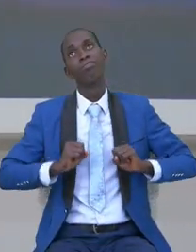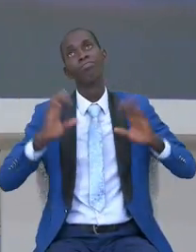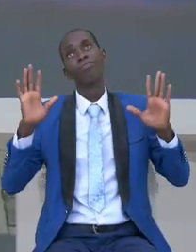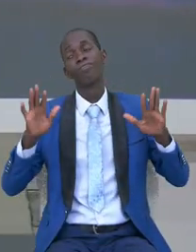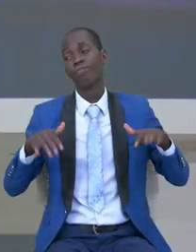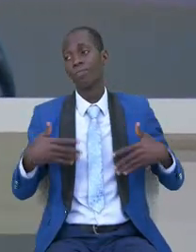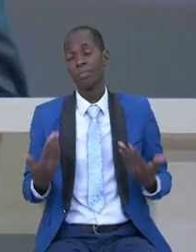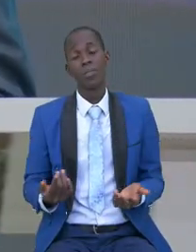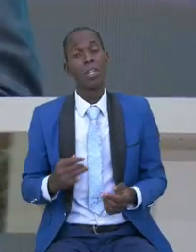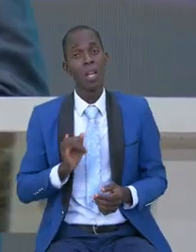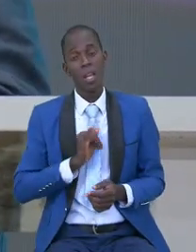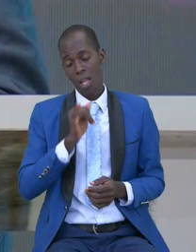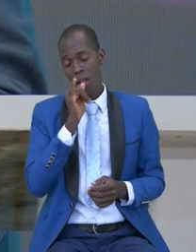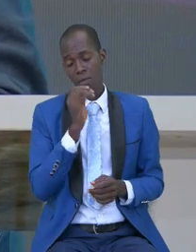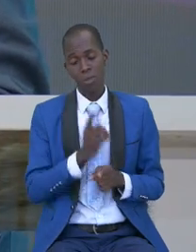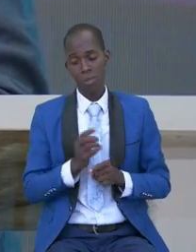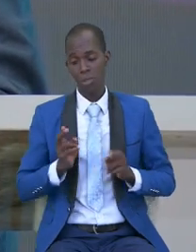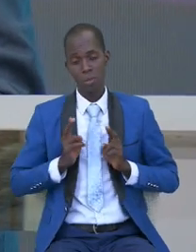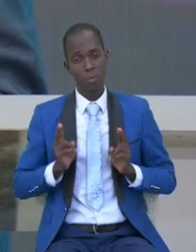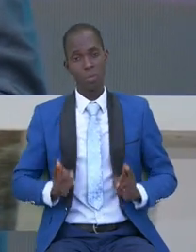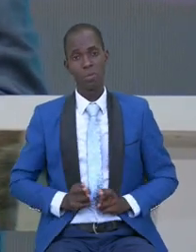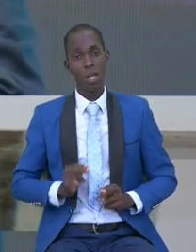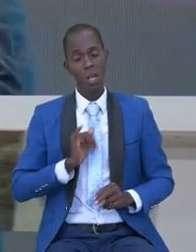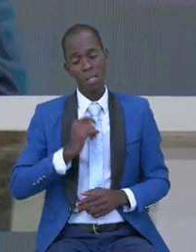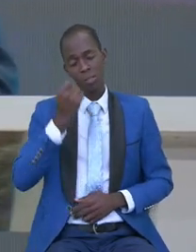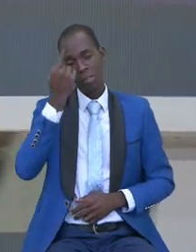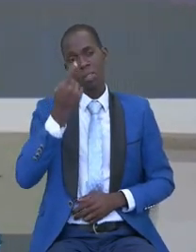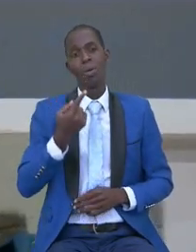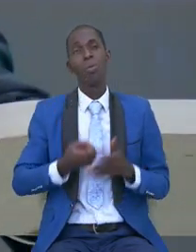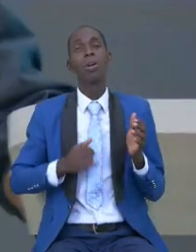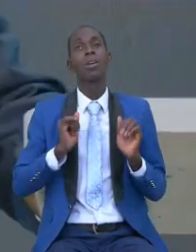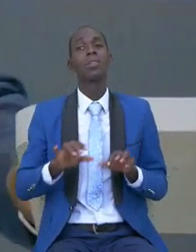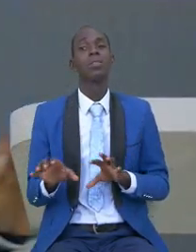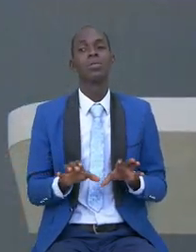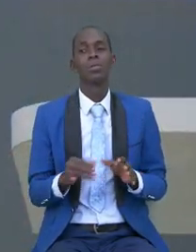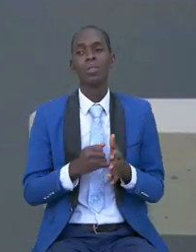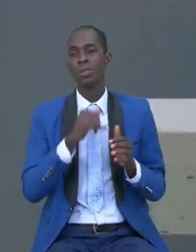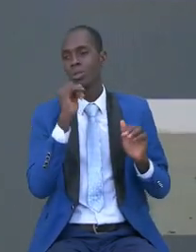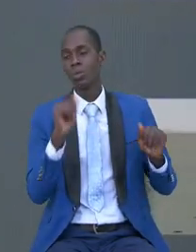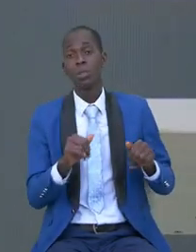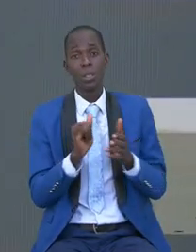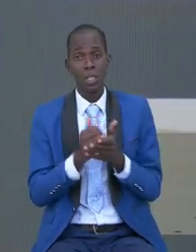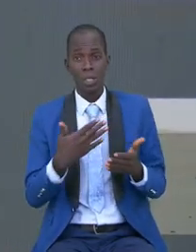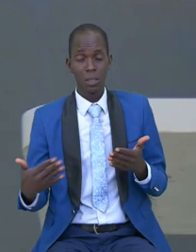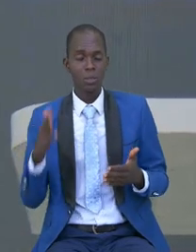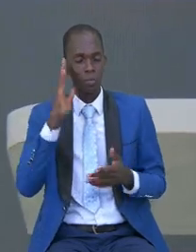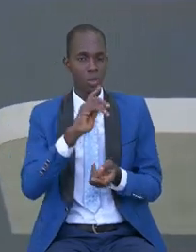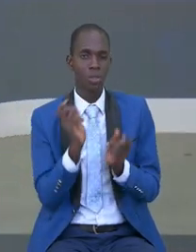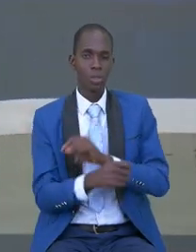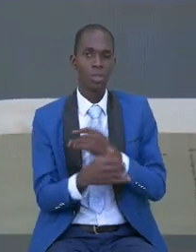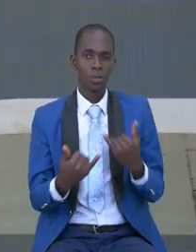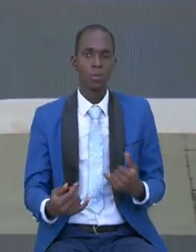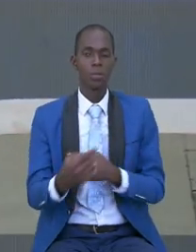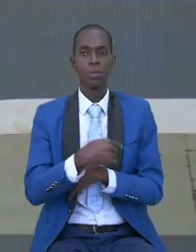human being, I understand, what can I do? That's impossible. Nothing will change today.